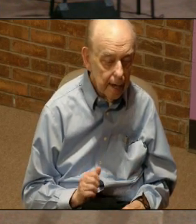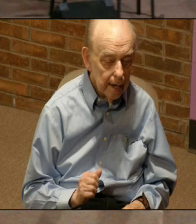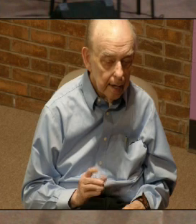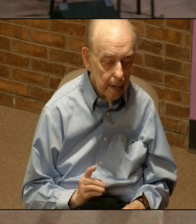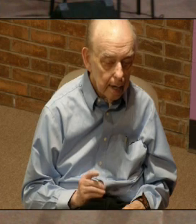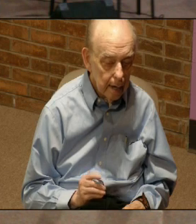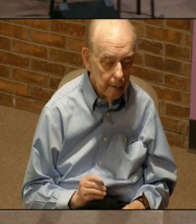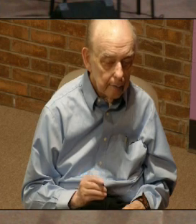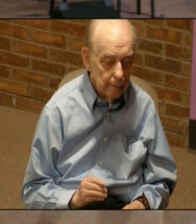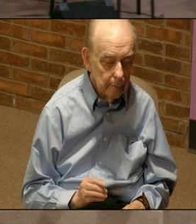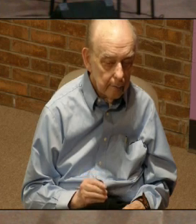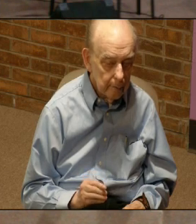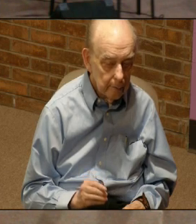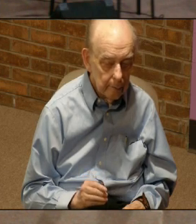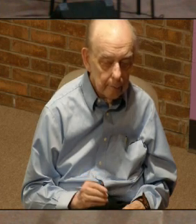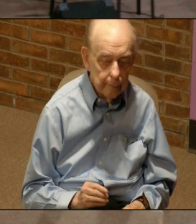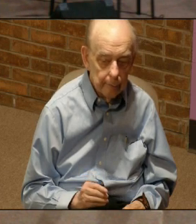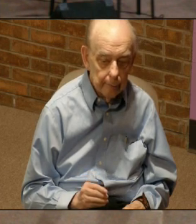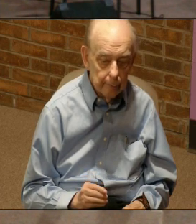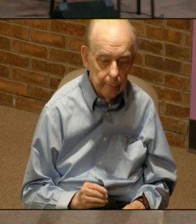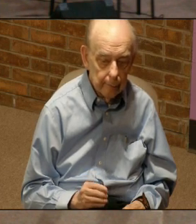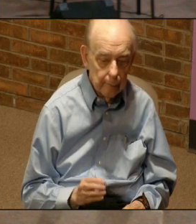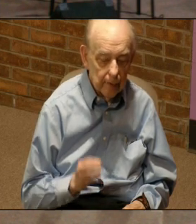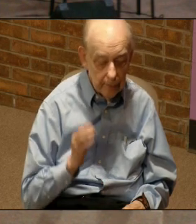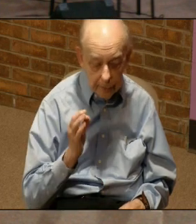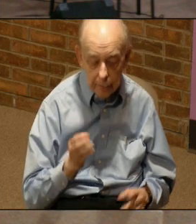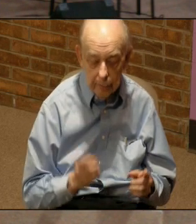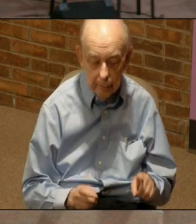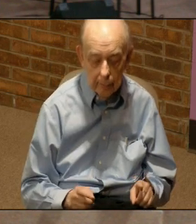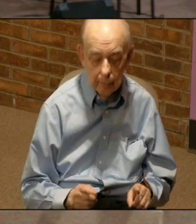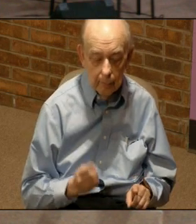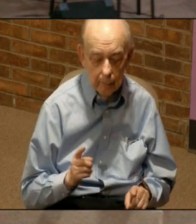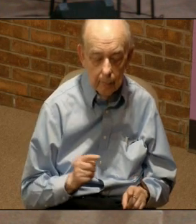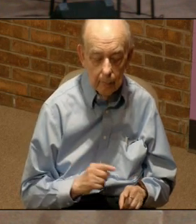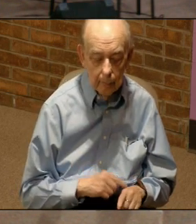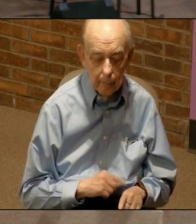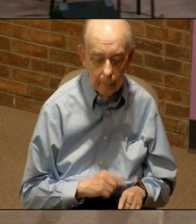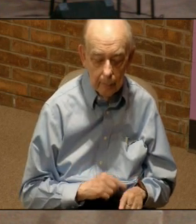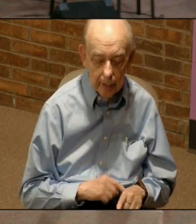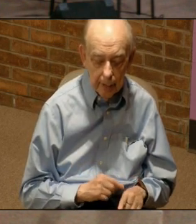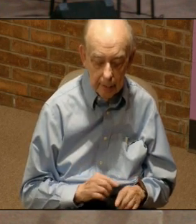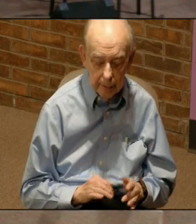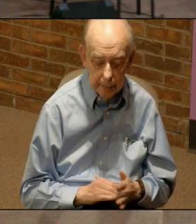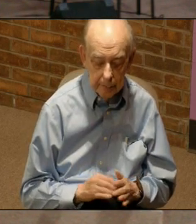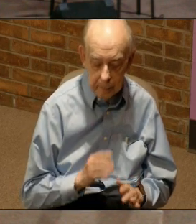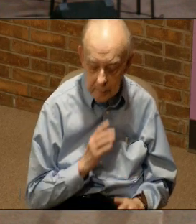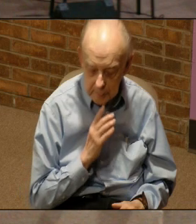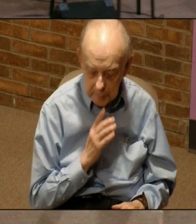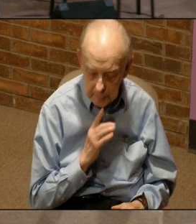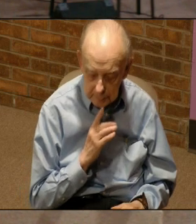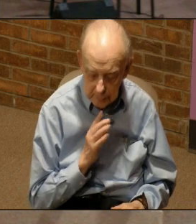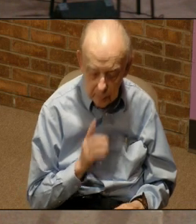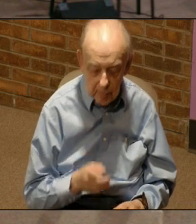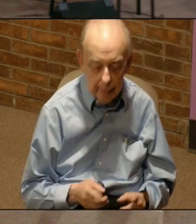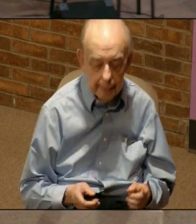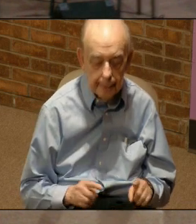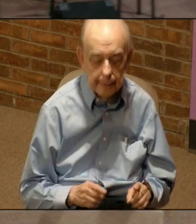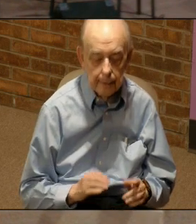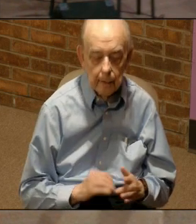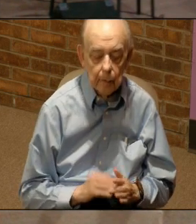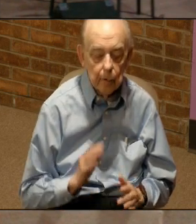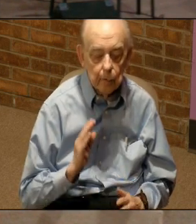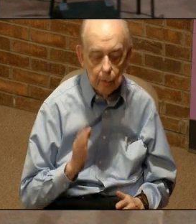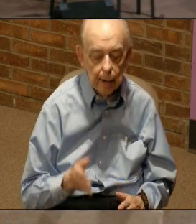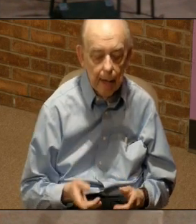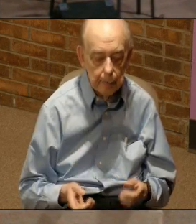It was a future event from that time that he was speaking, but it was an event that was going